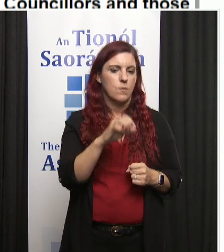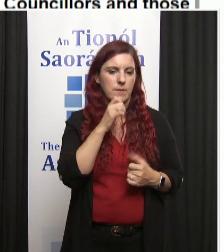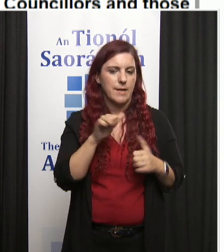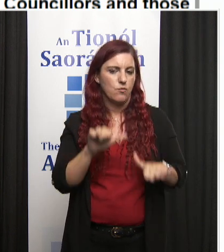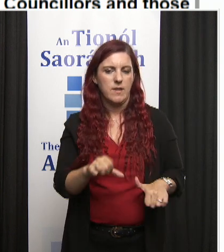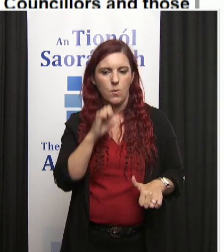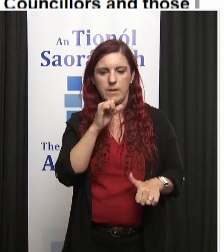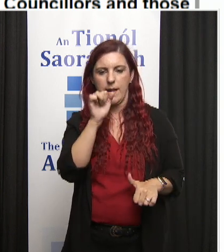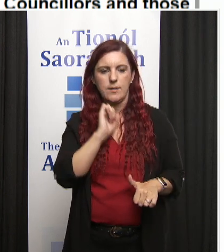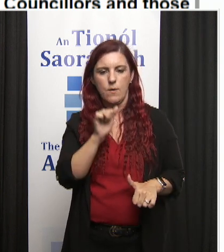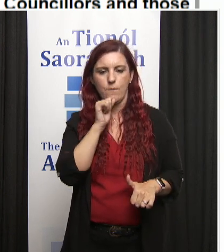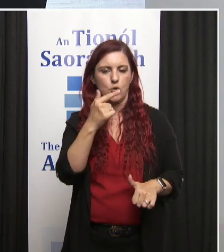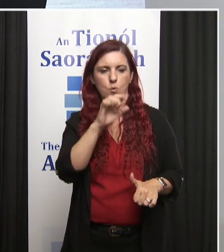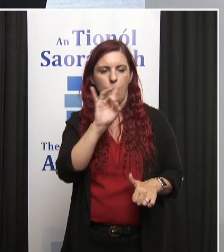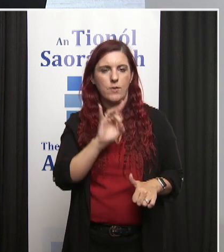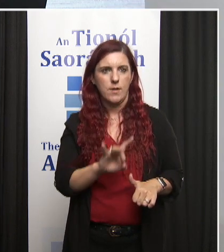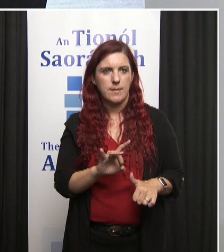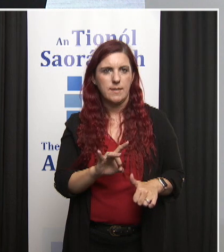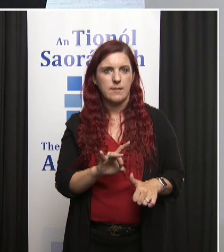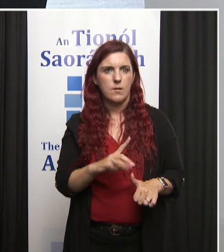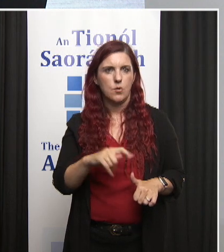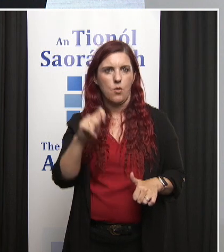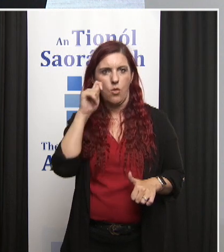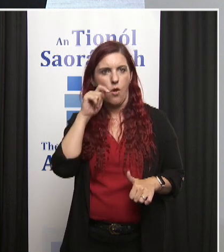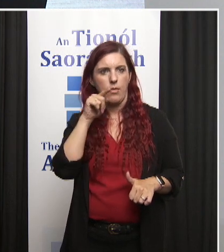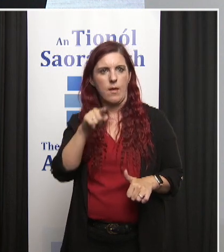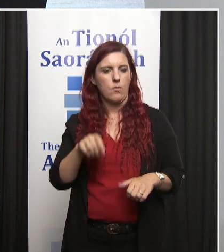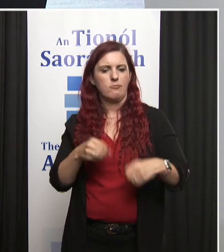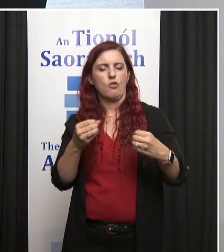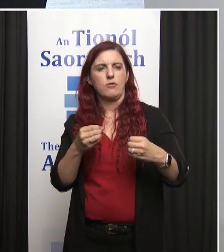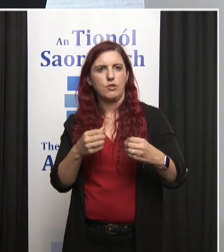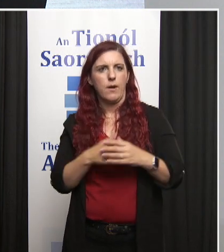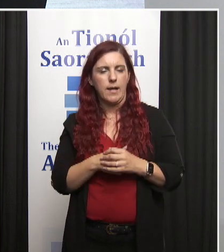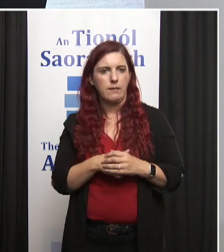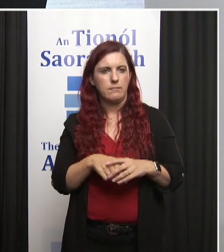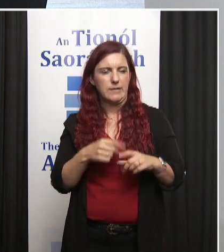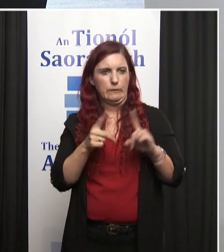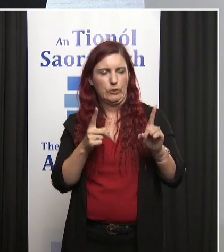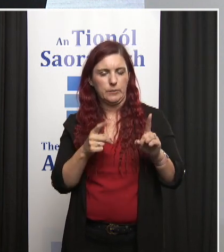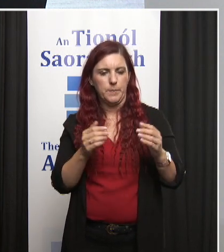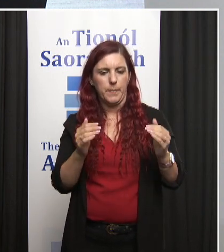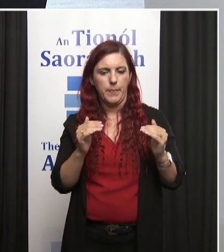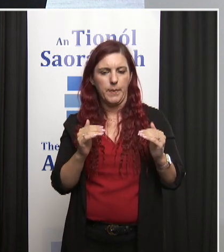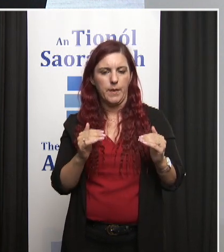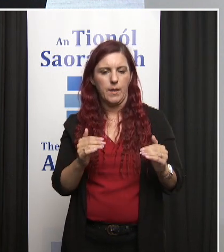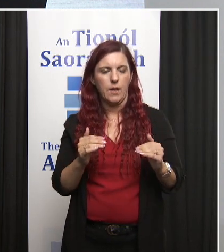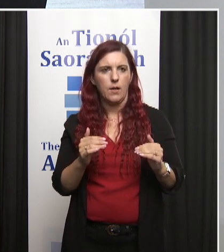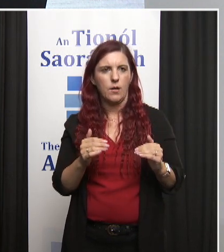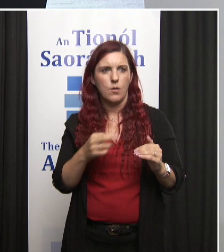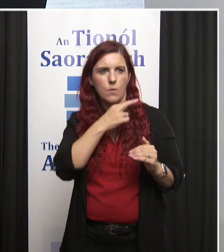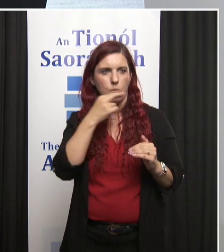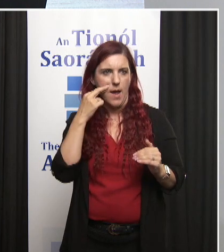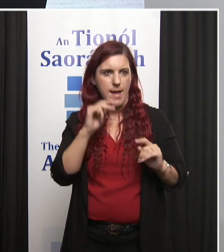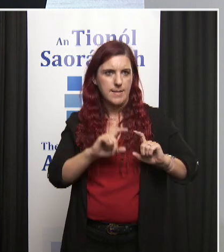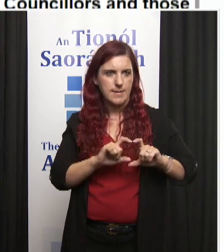didn't answer those first two questions. We basically thought that they were kind of superfluous. The bit in red there, influence,